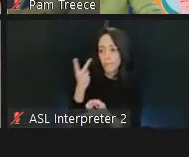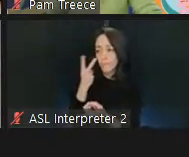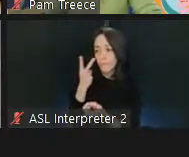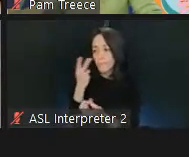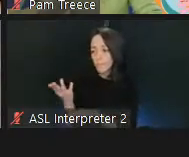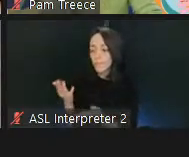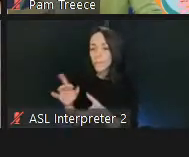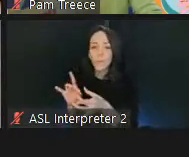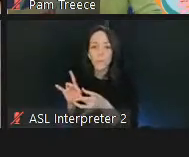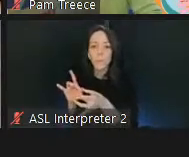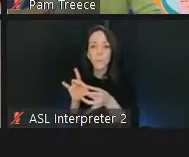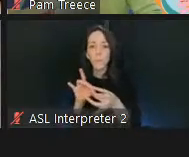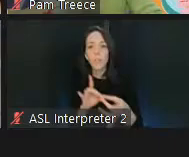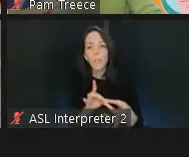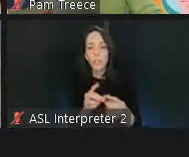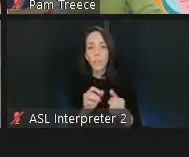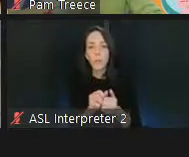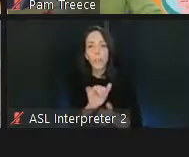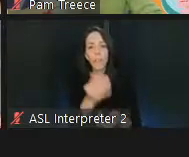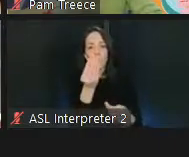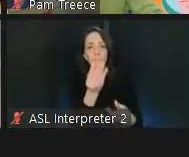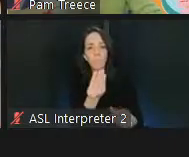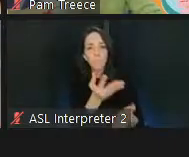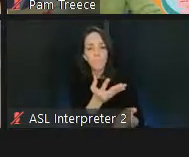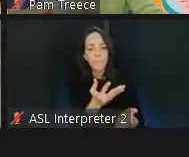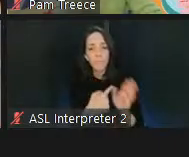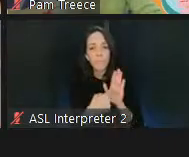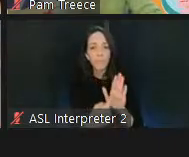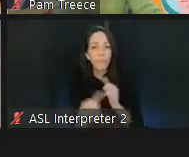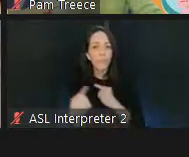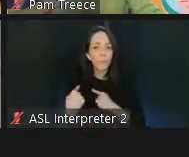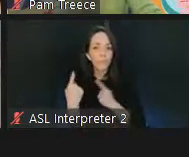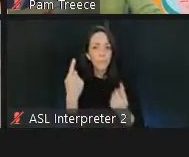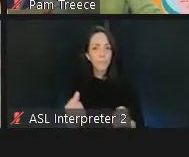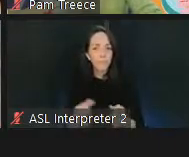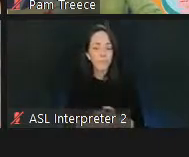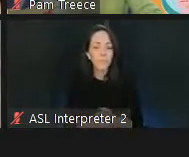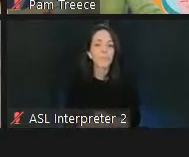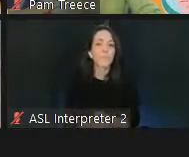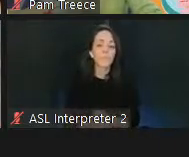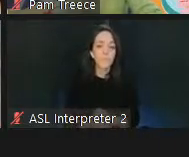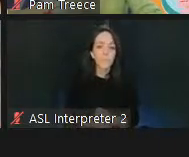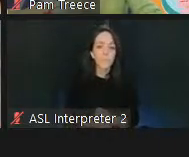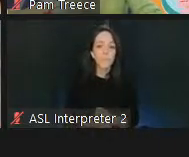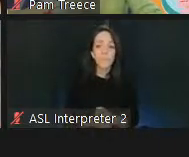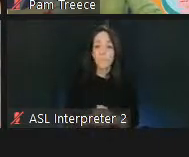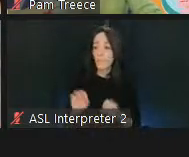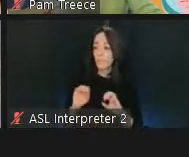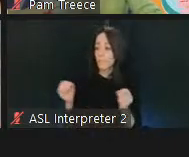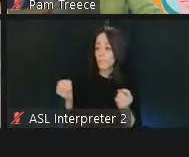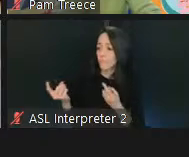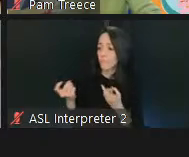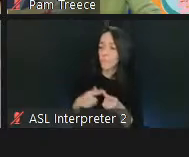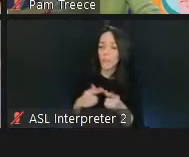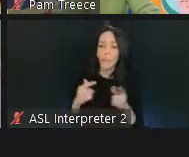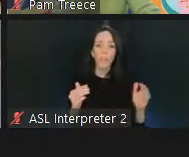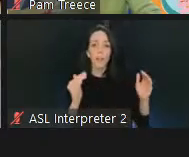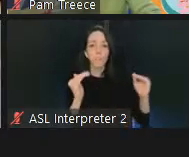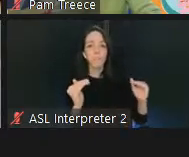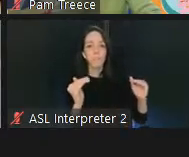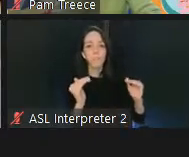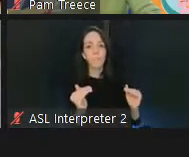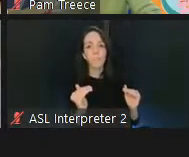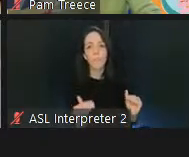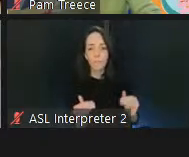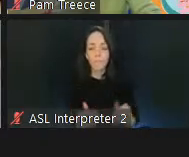the content that you've heard so far. And if not, then we will move right into the next section